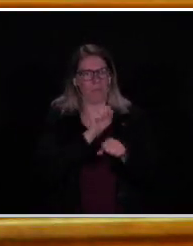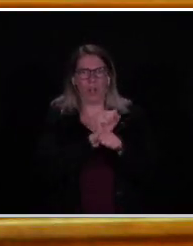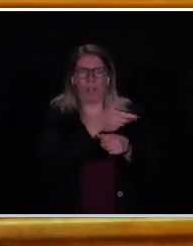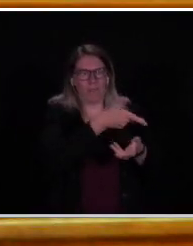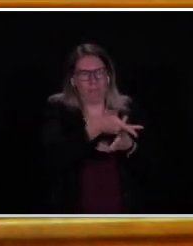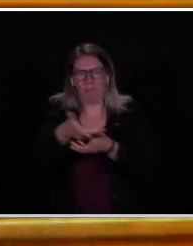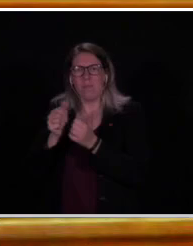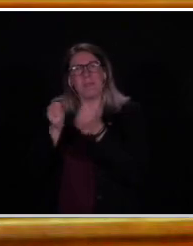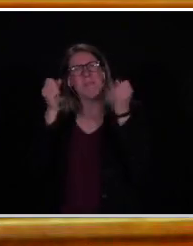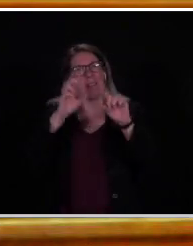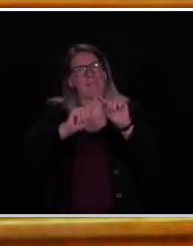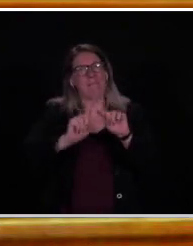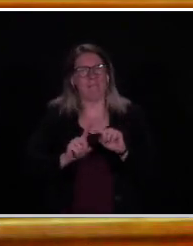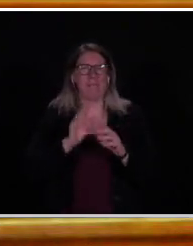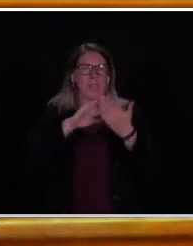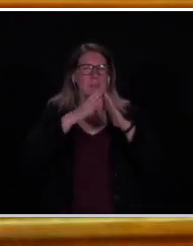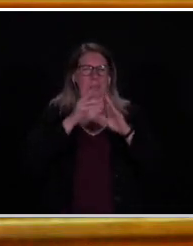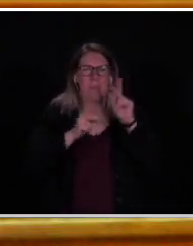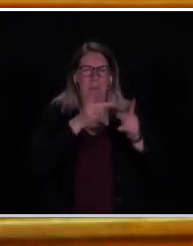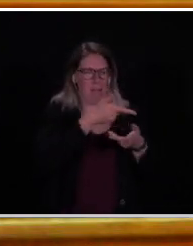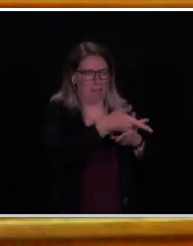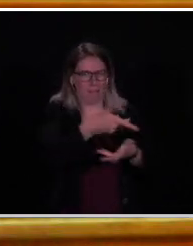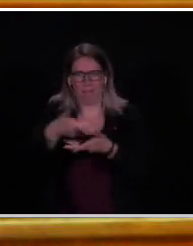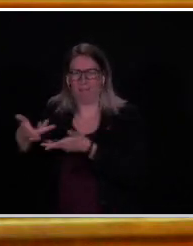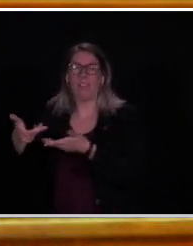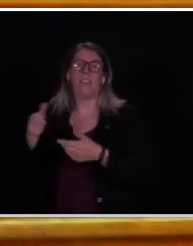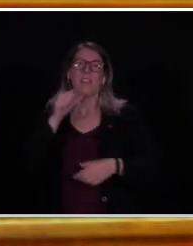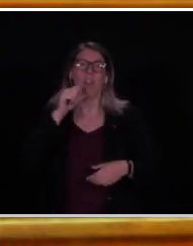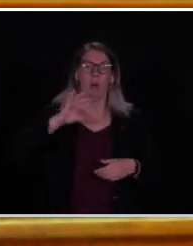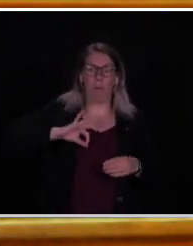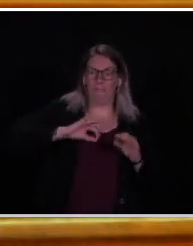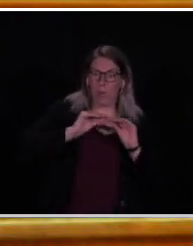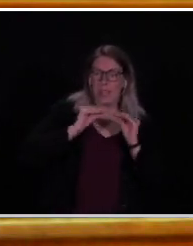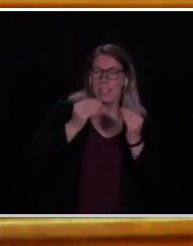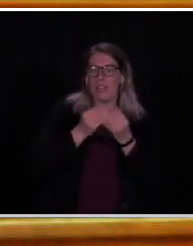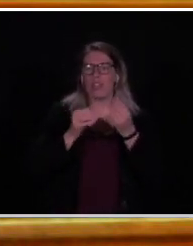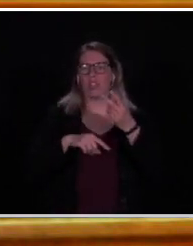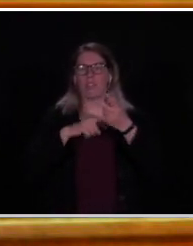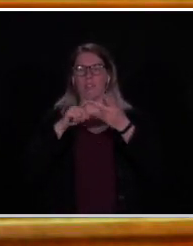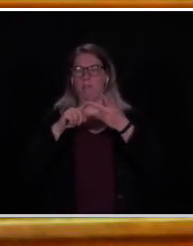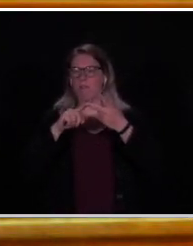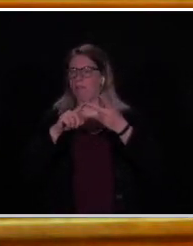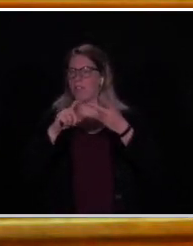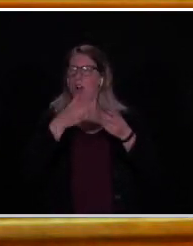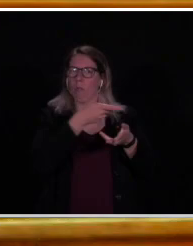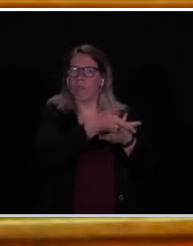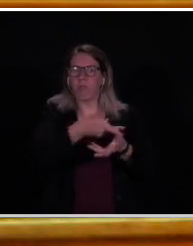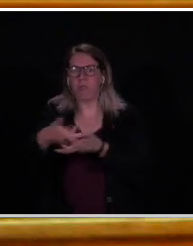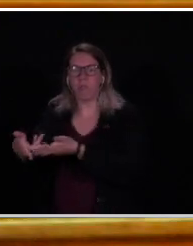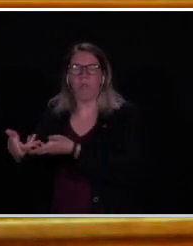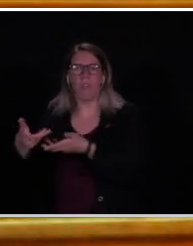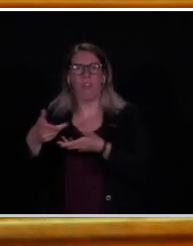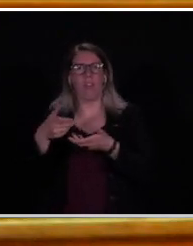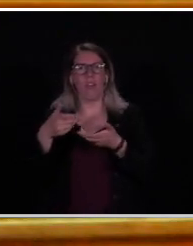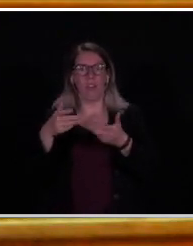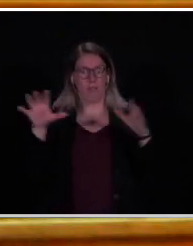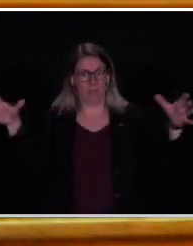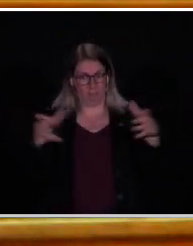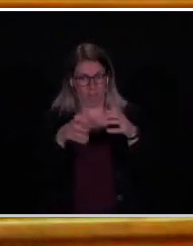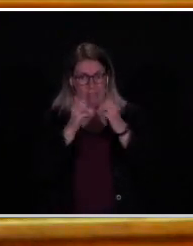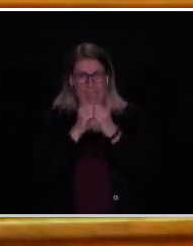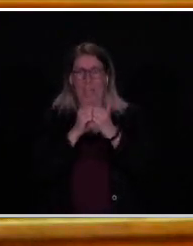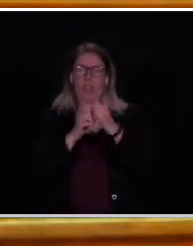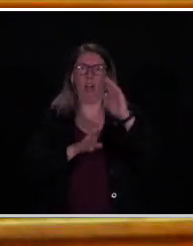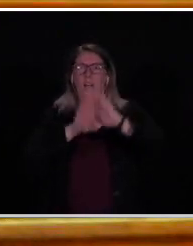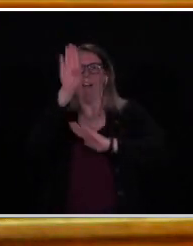community partners, all the nonprofits on the North Shore, and together we do far more than